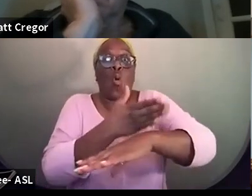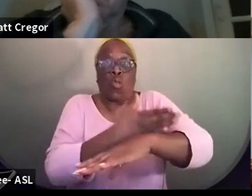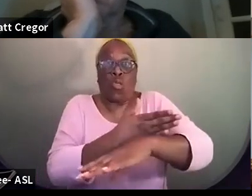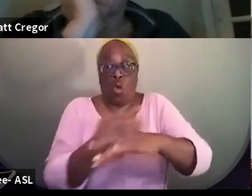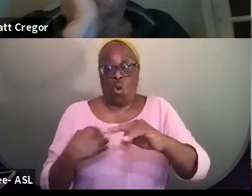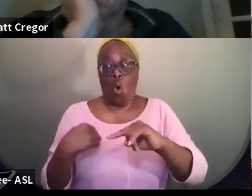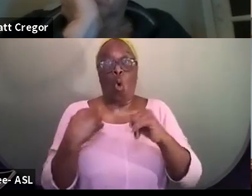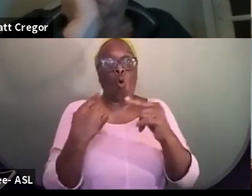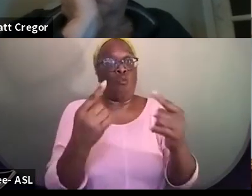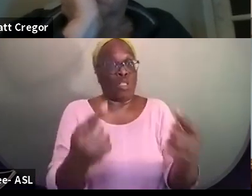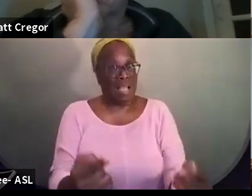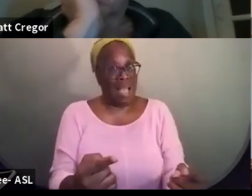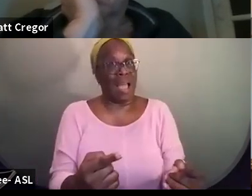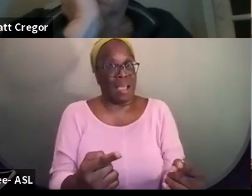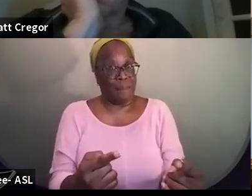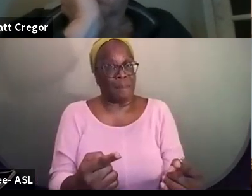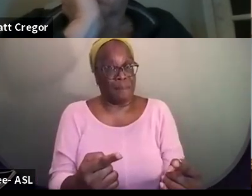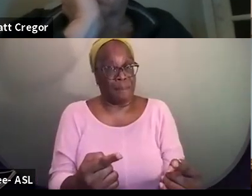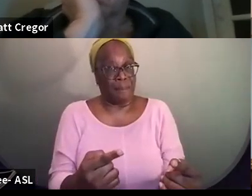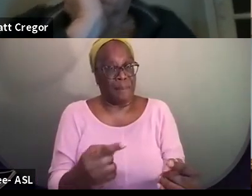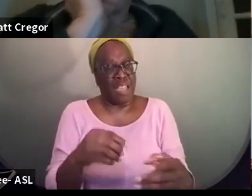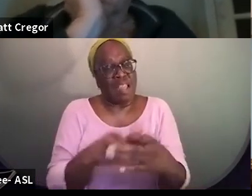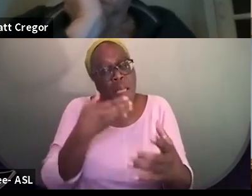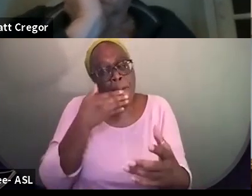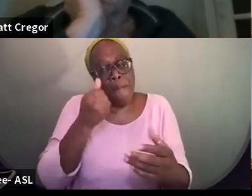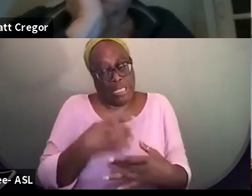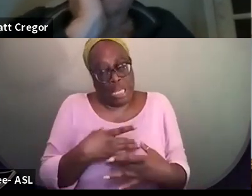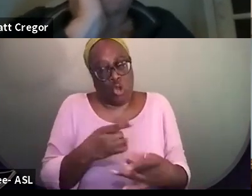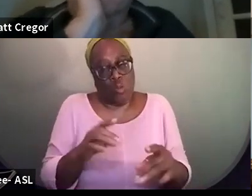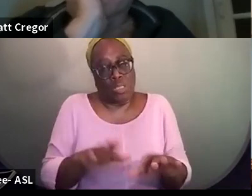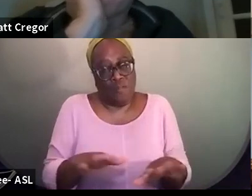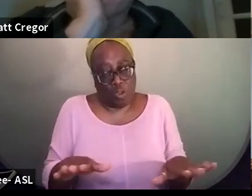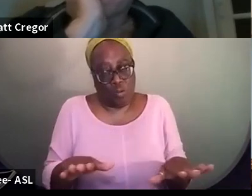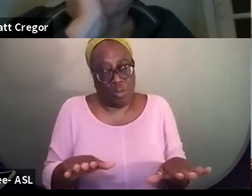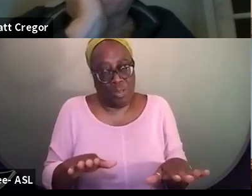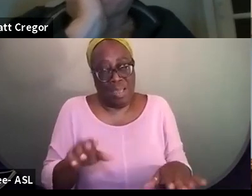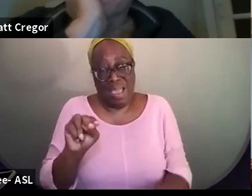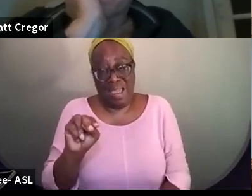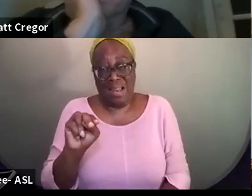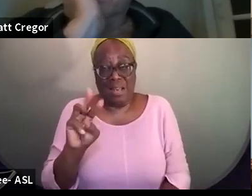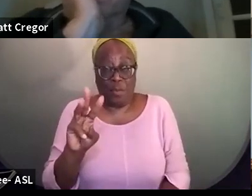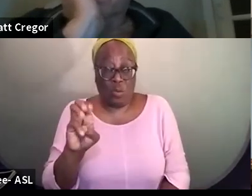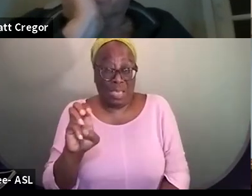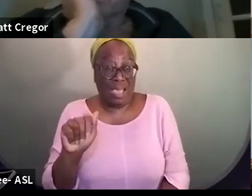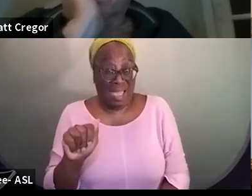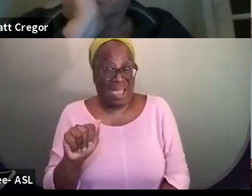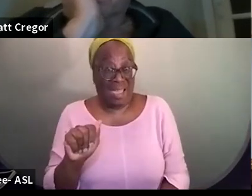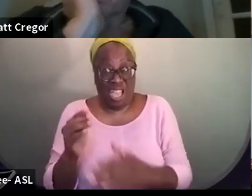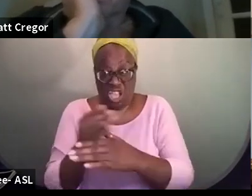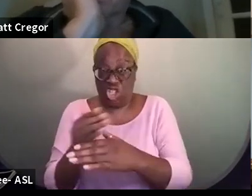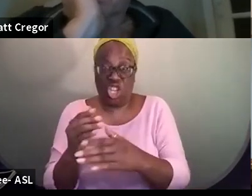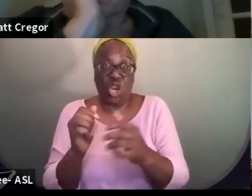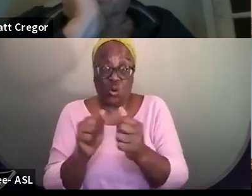So in the best interest of our, based on what NWEA shared with us about